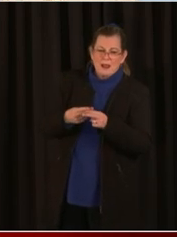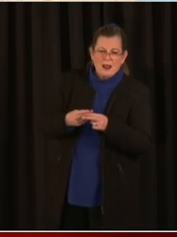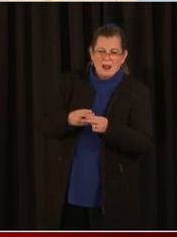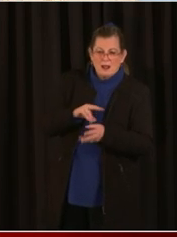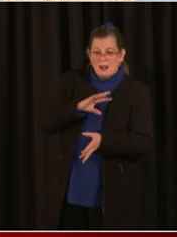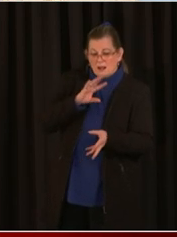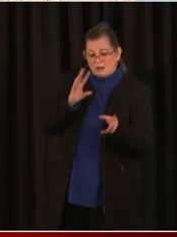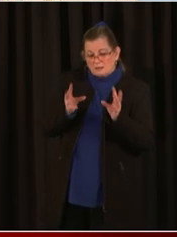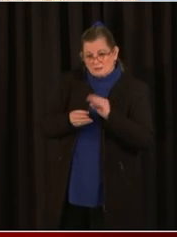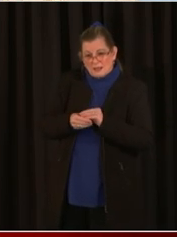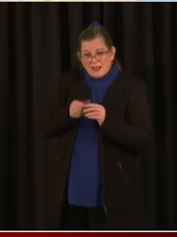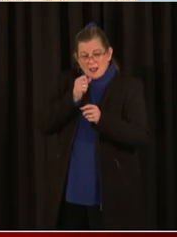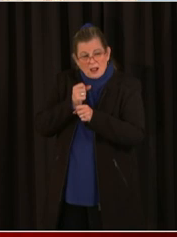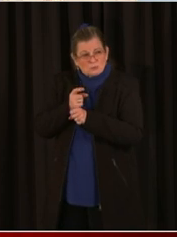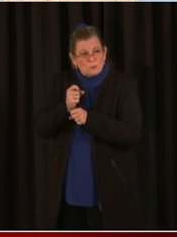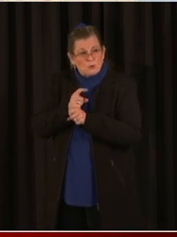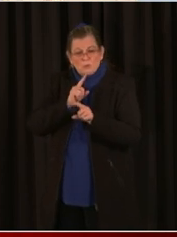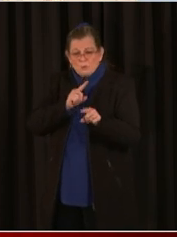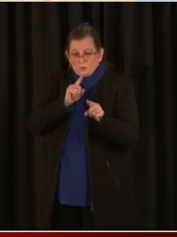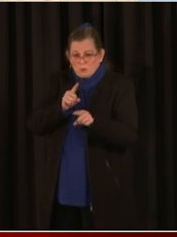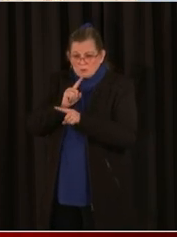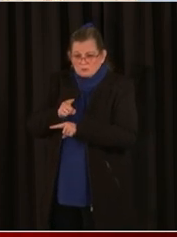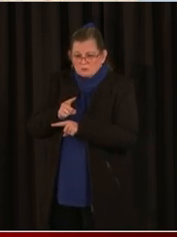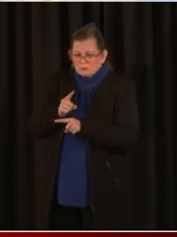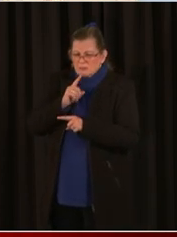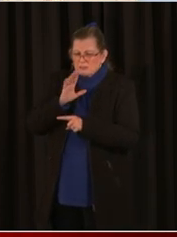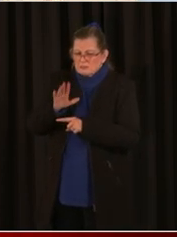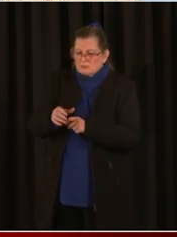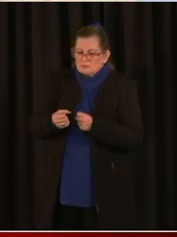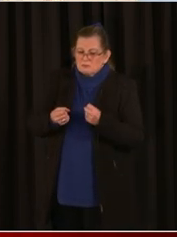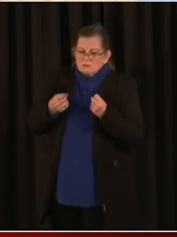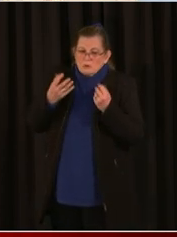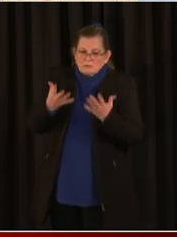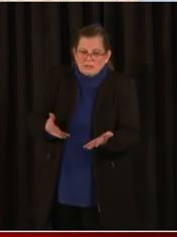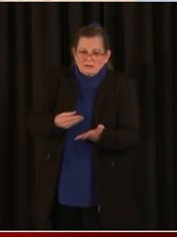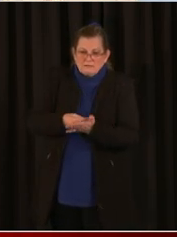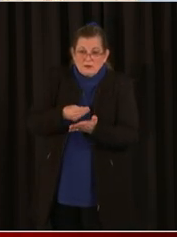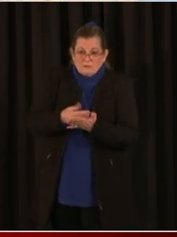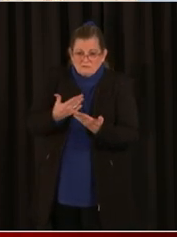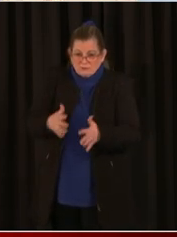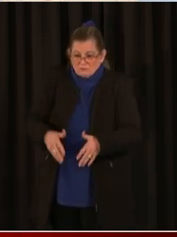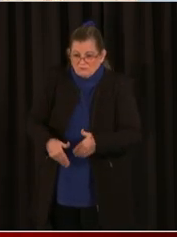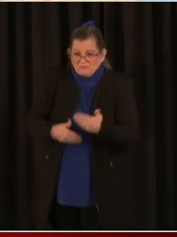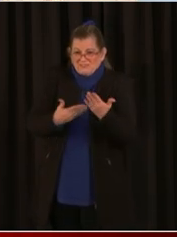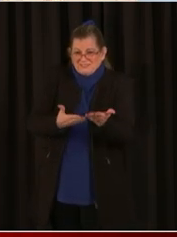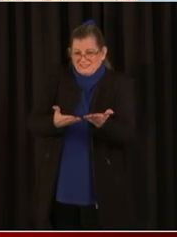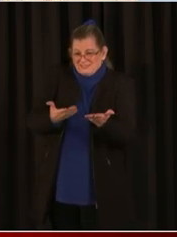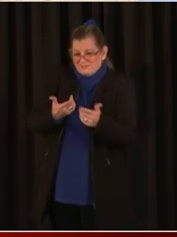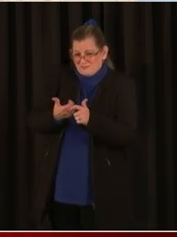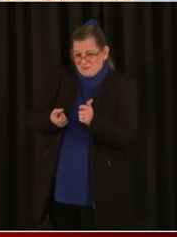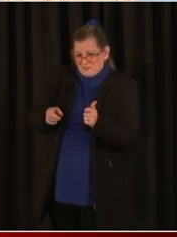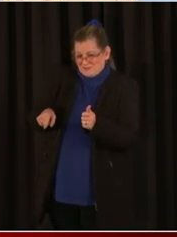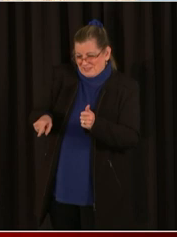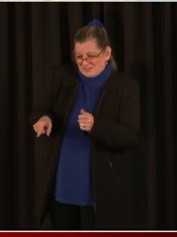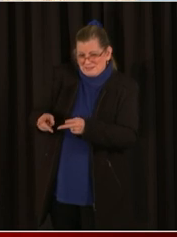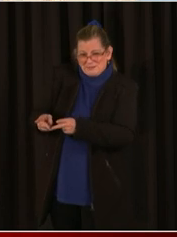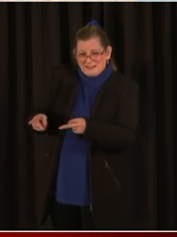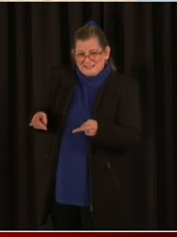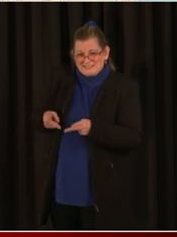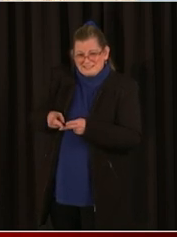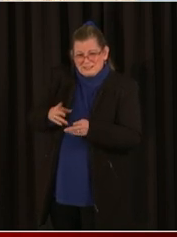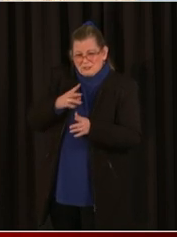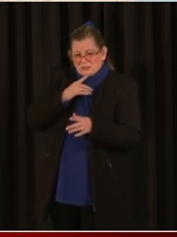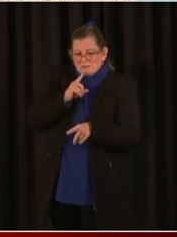comprehensive annual financial report. And so much of the financial news that we've brought from this place has